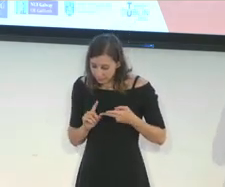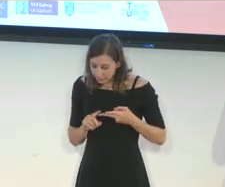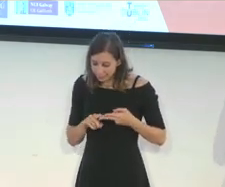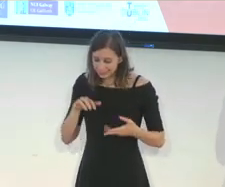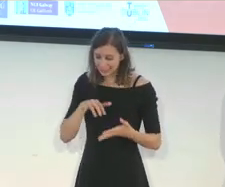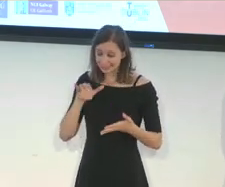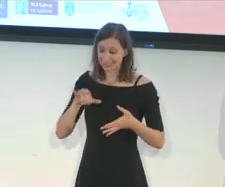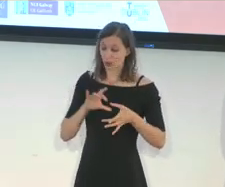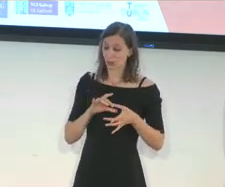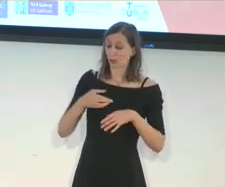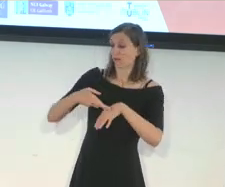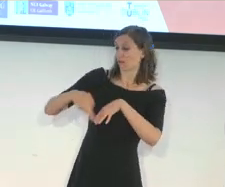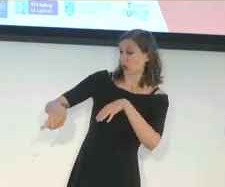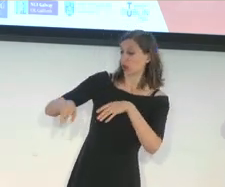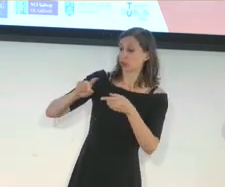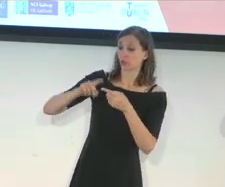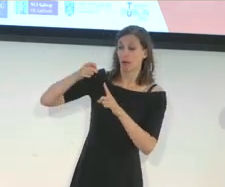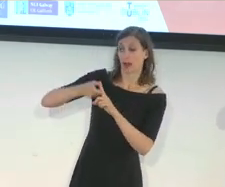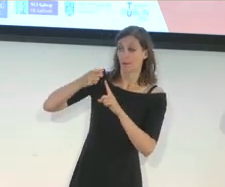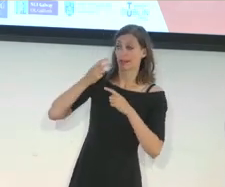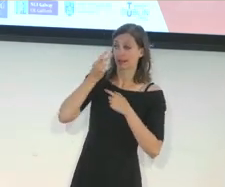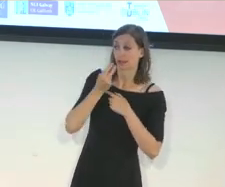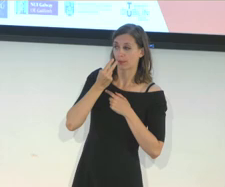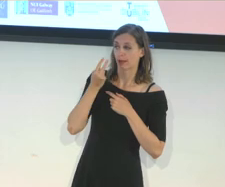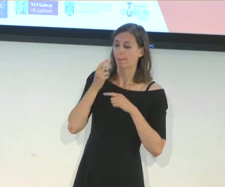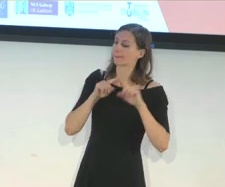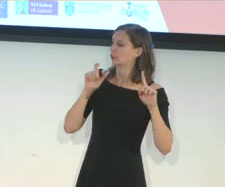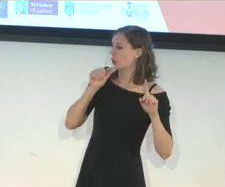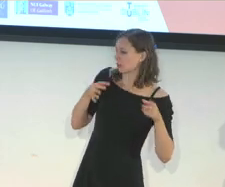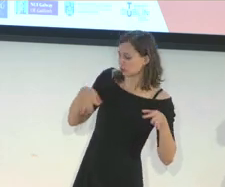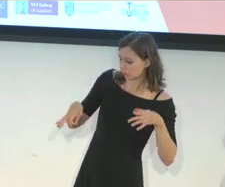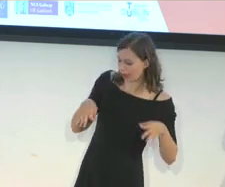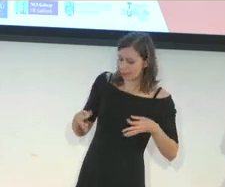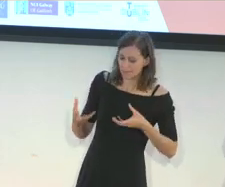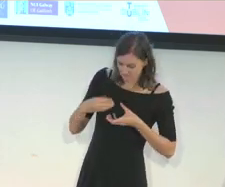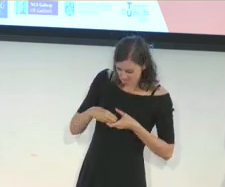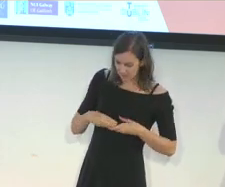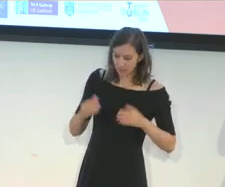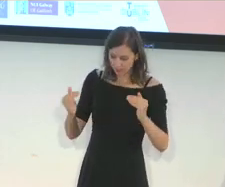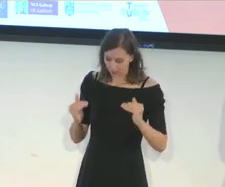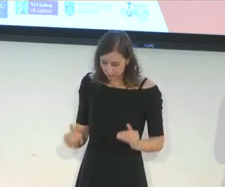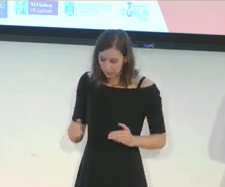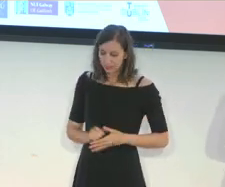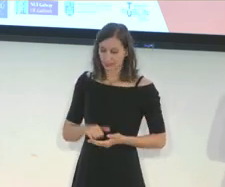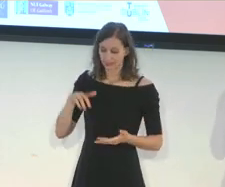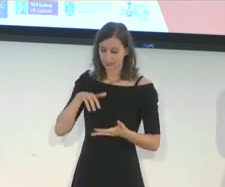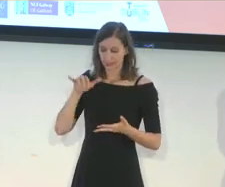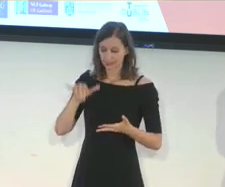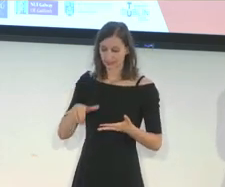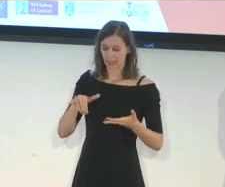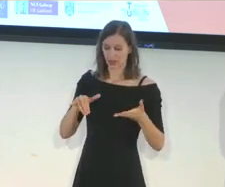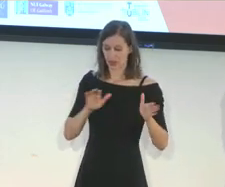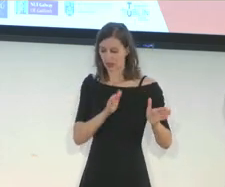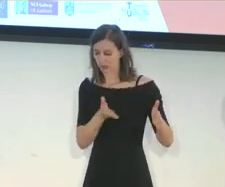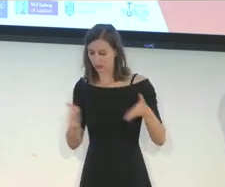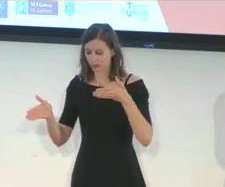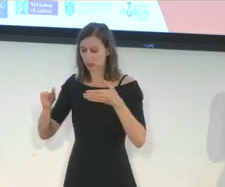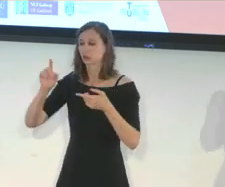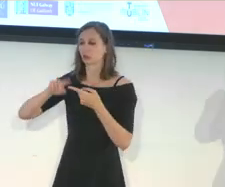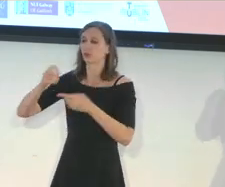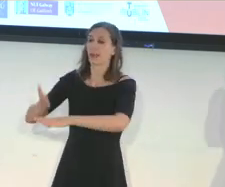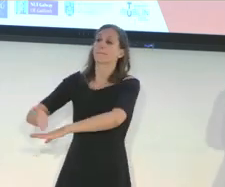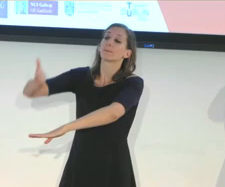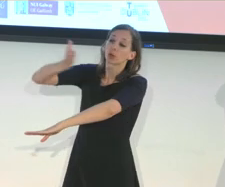reading but don't describe it, and also the studies that are not oriented towards improving automated lip reading.